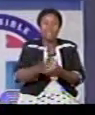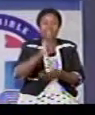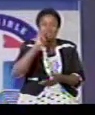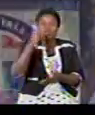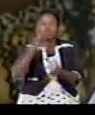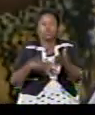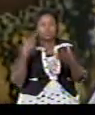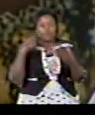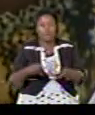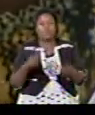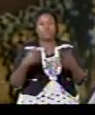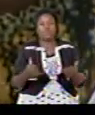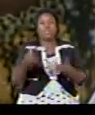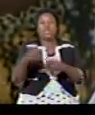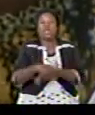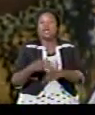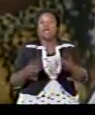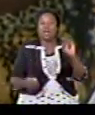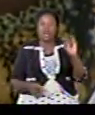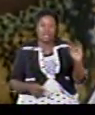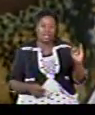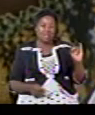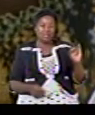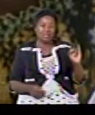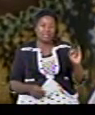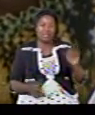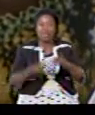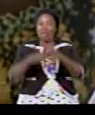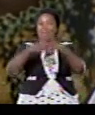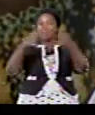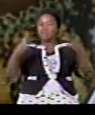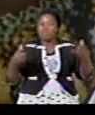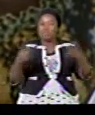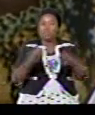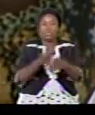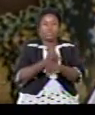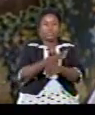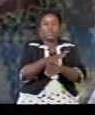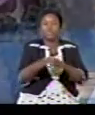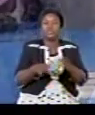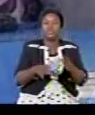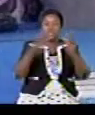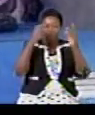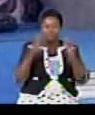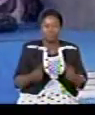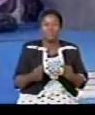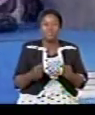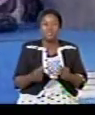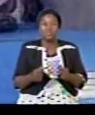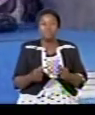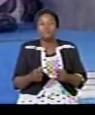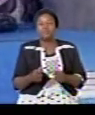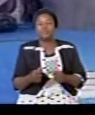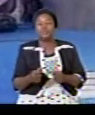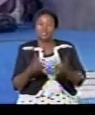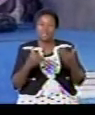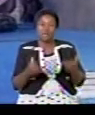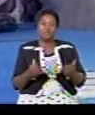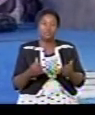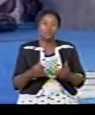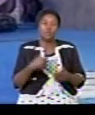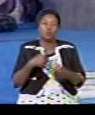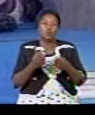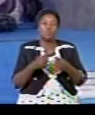happen tonight. I, incredible impartation, immediate. Now we come to the